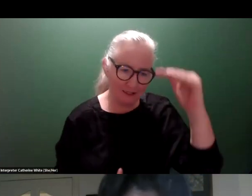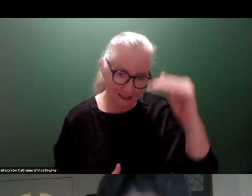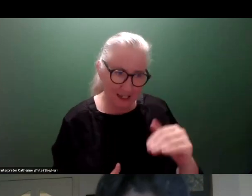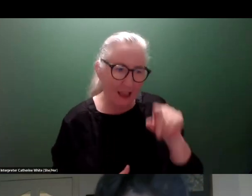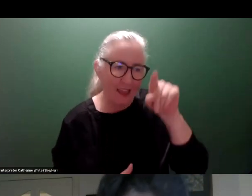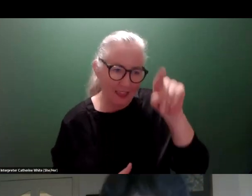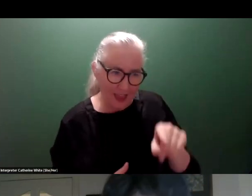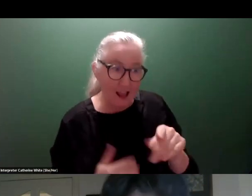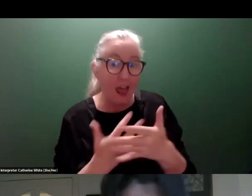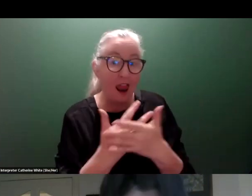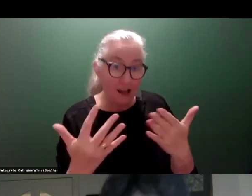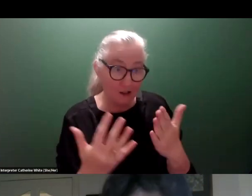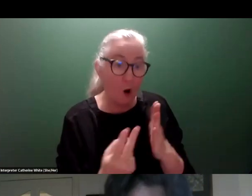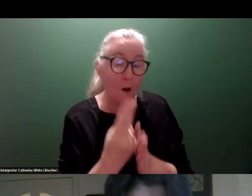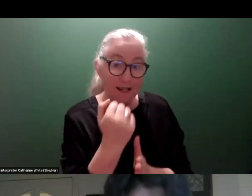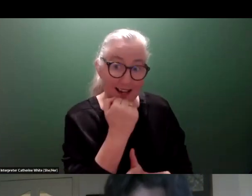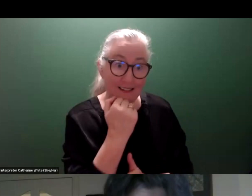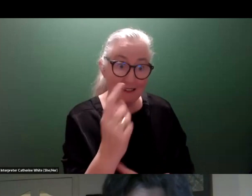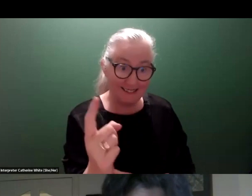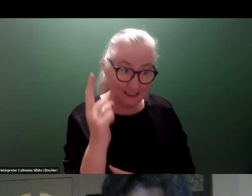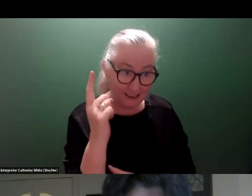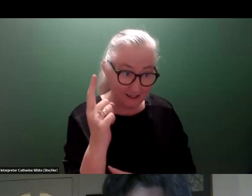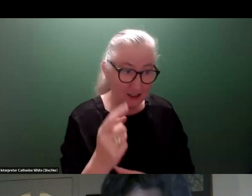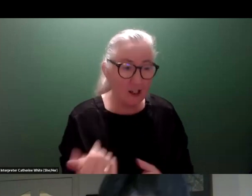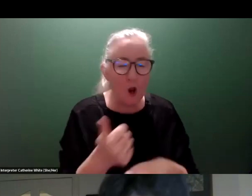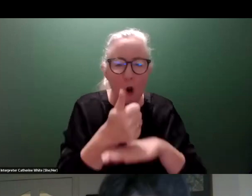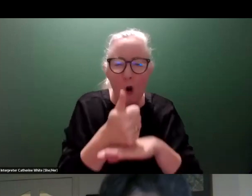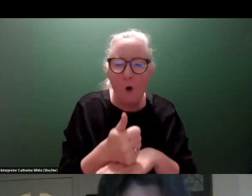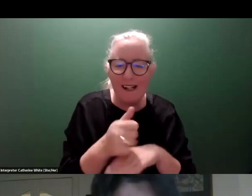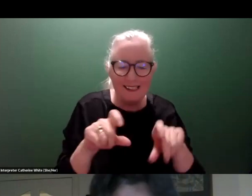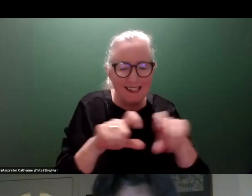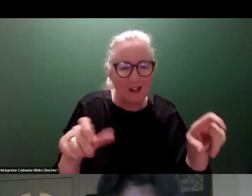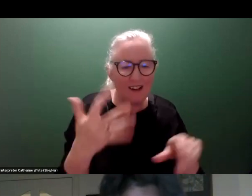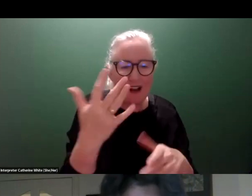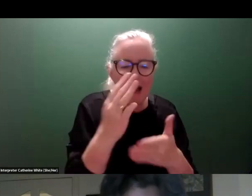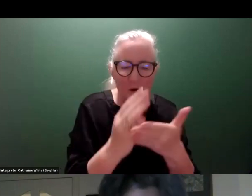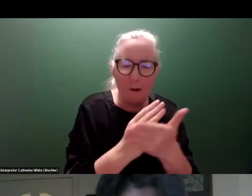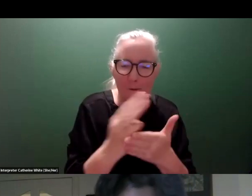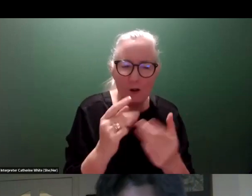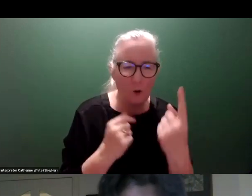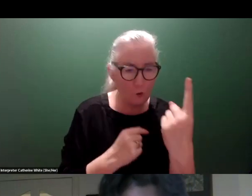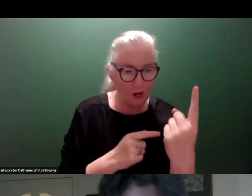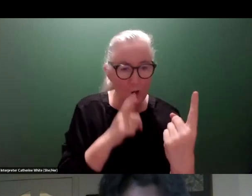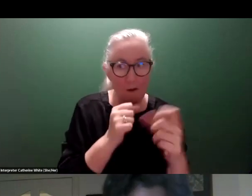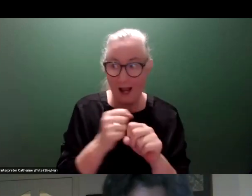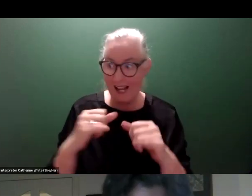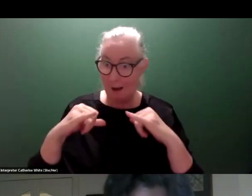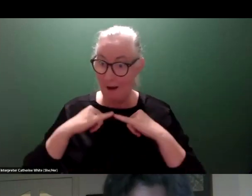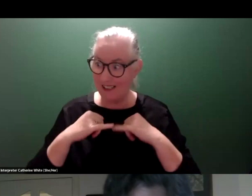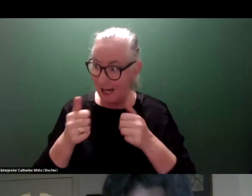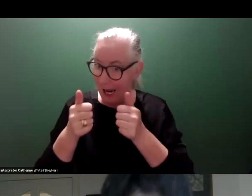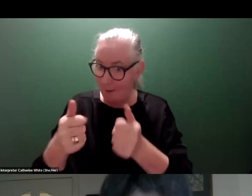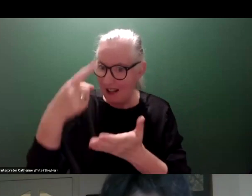lot of updating done, because of course section 5 of part 1 is about capacity to decide about